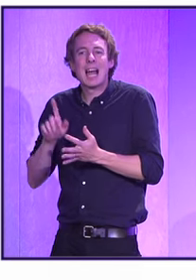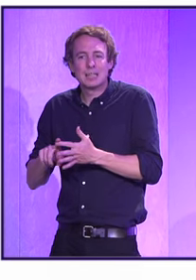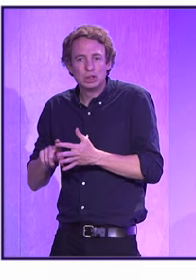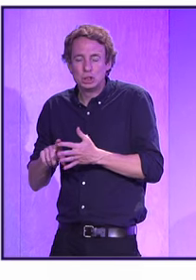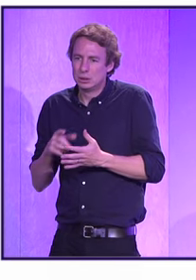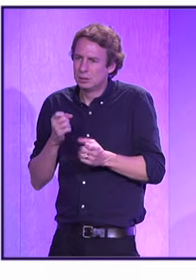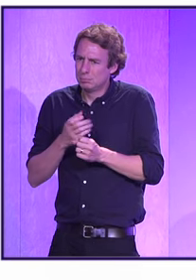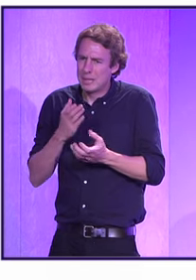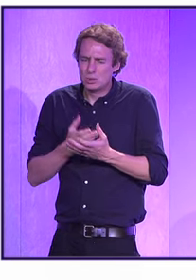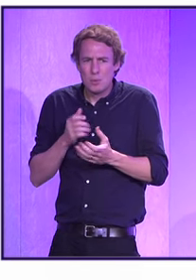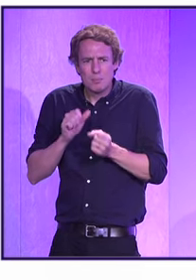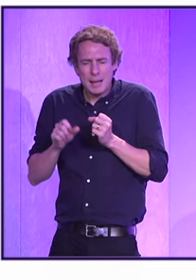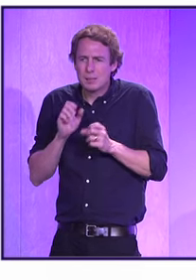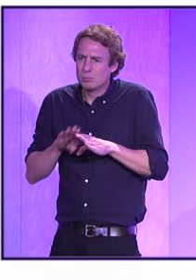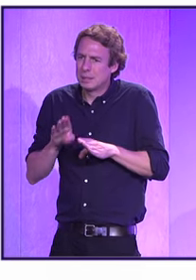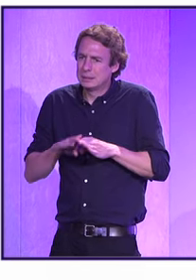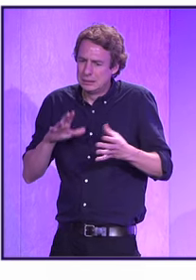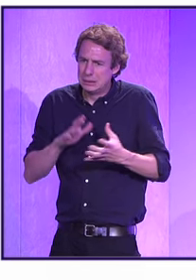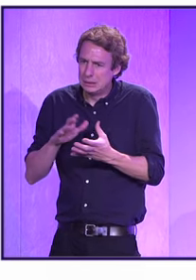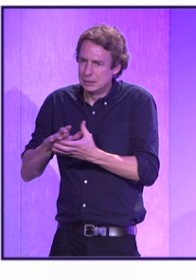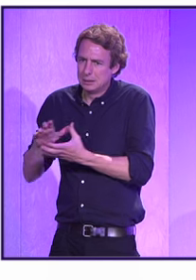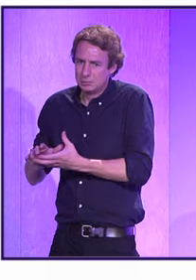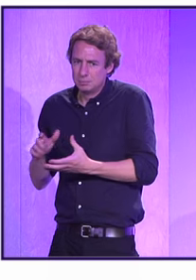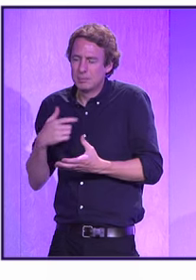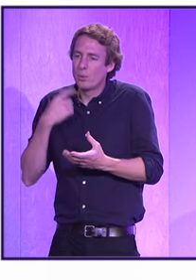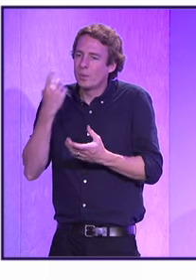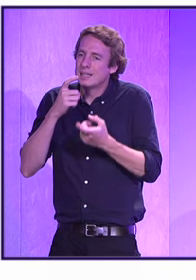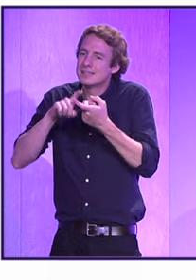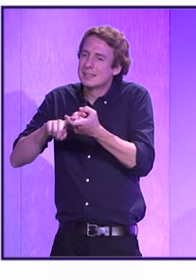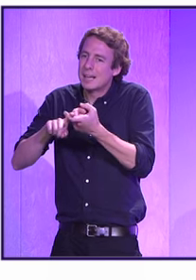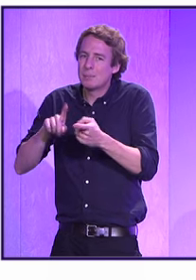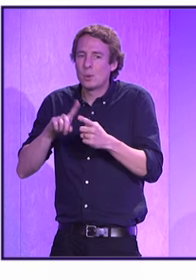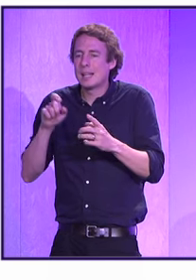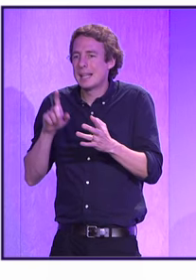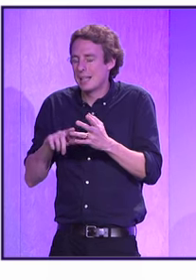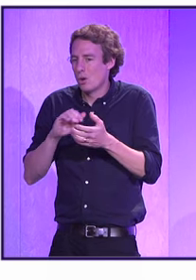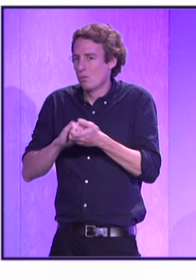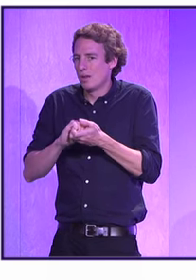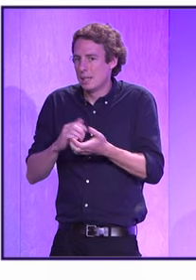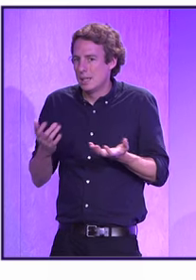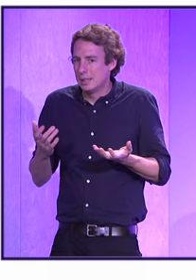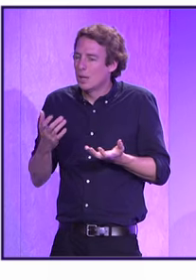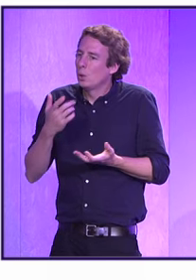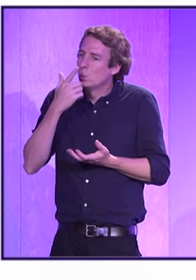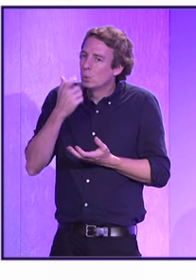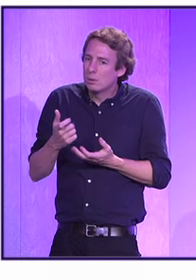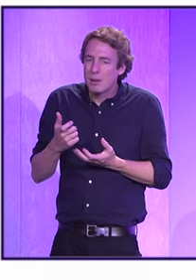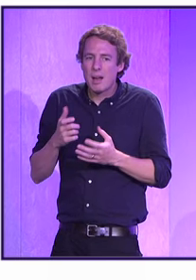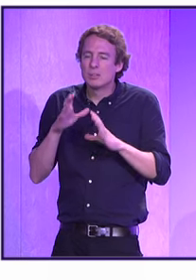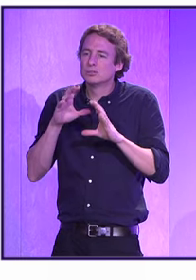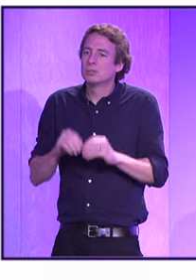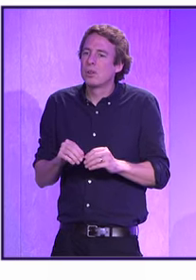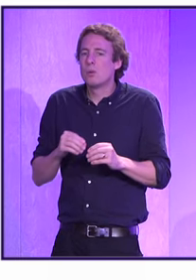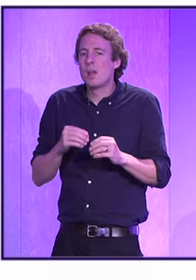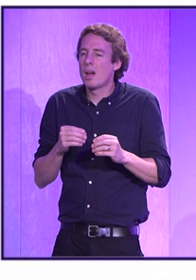necessary, and following best practices. Auto-scaling is a very big win when it comes to, you know, sustainability and eco-friendliness. You know, the